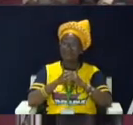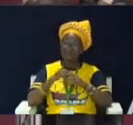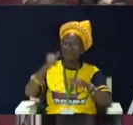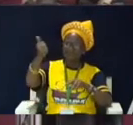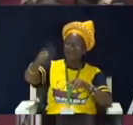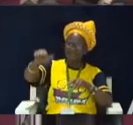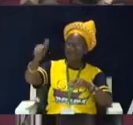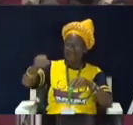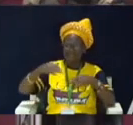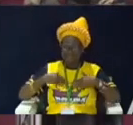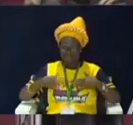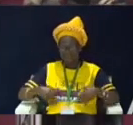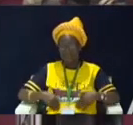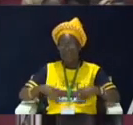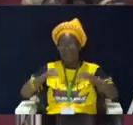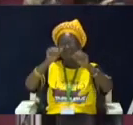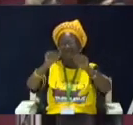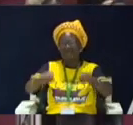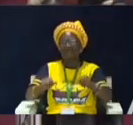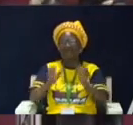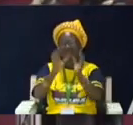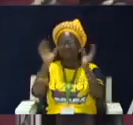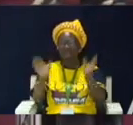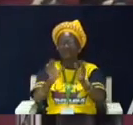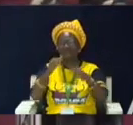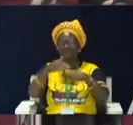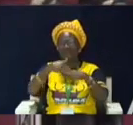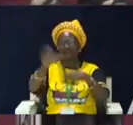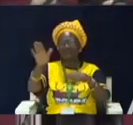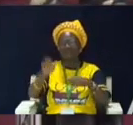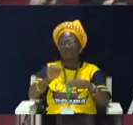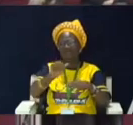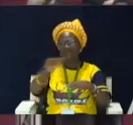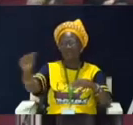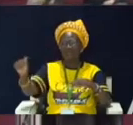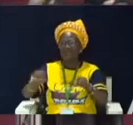Anybody can celebrate after a breakthrough.